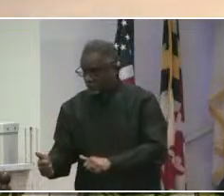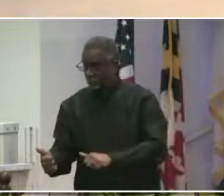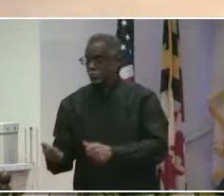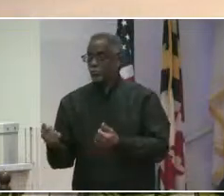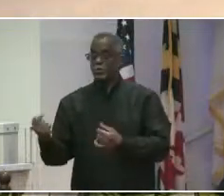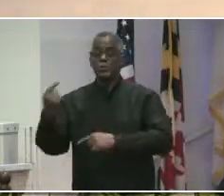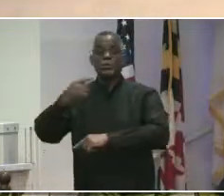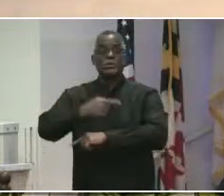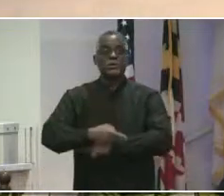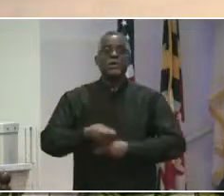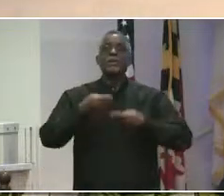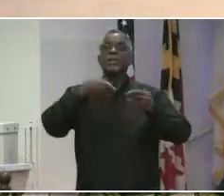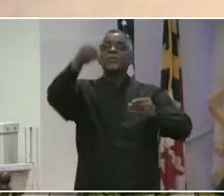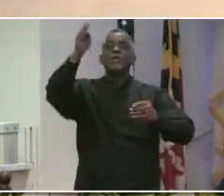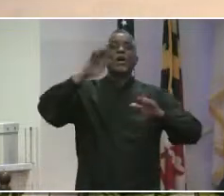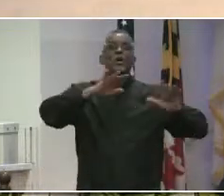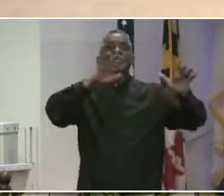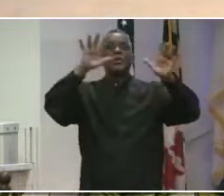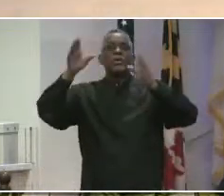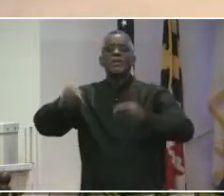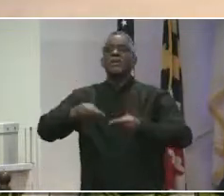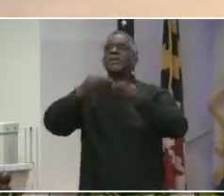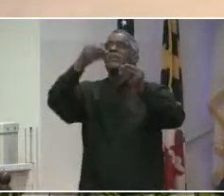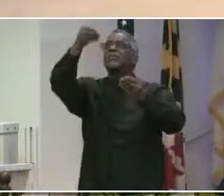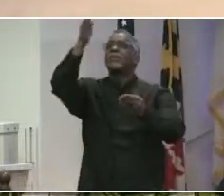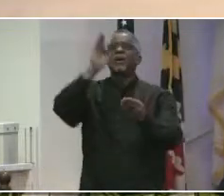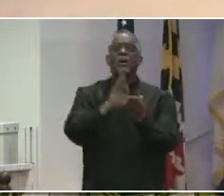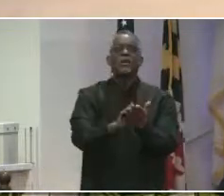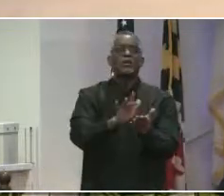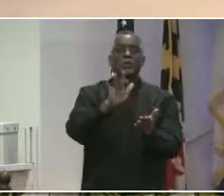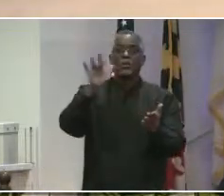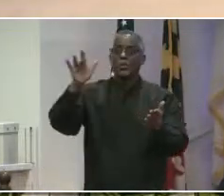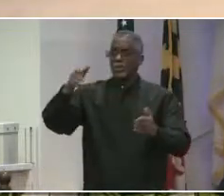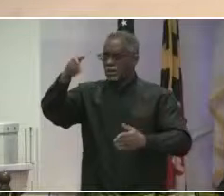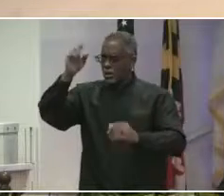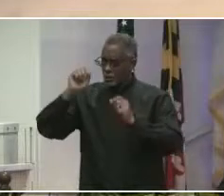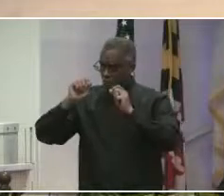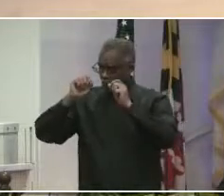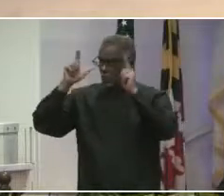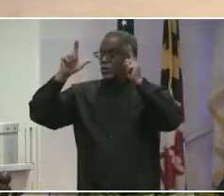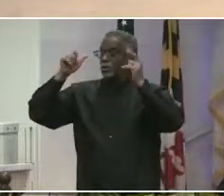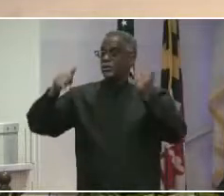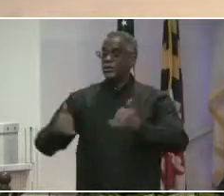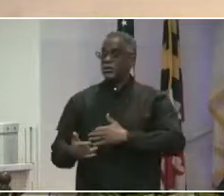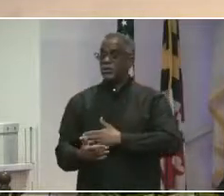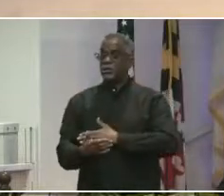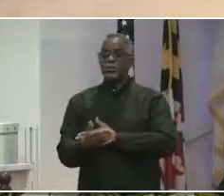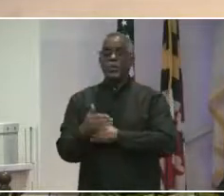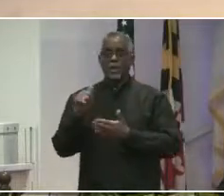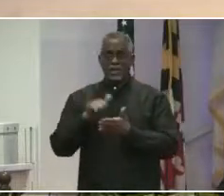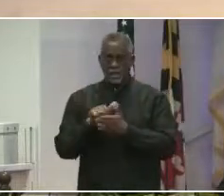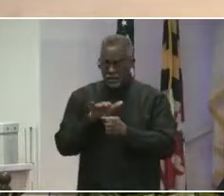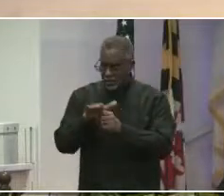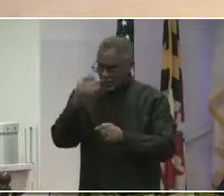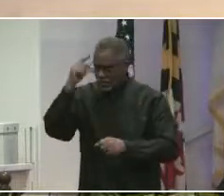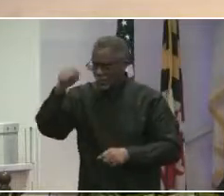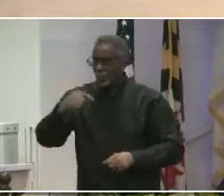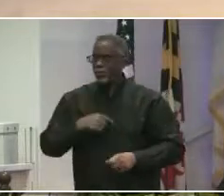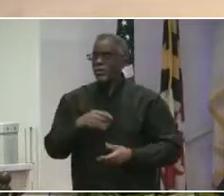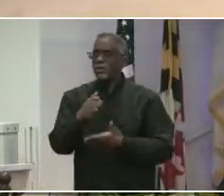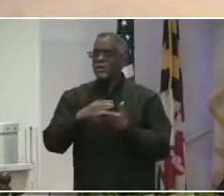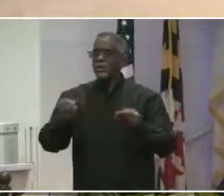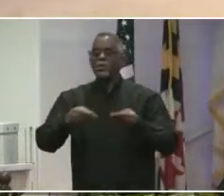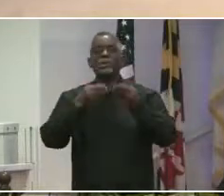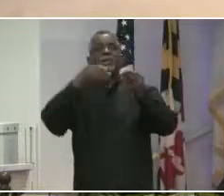God praise and somebody give God glory. He woke us up this morning. That's just enough for me. Somebody give